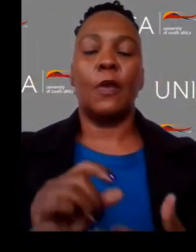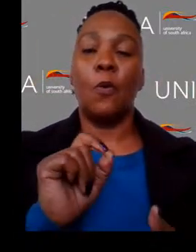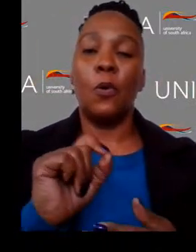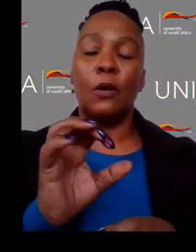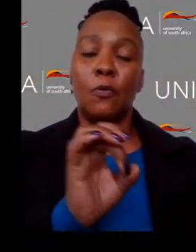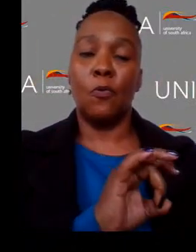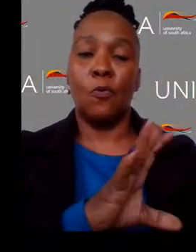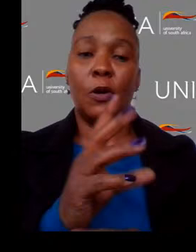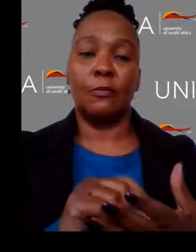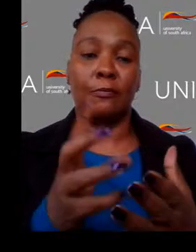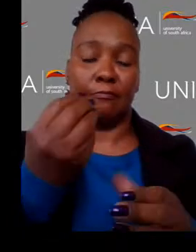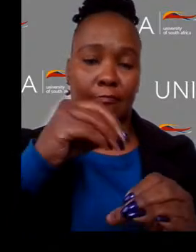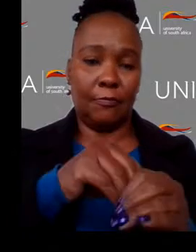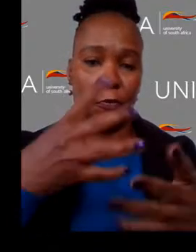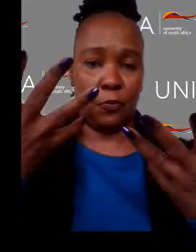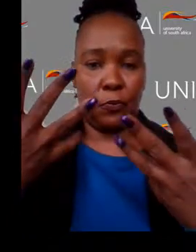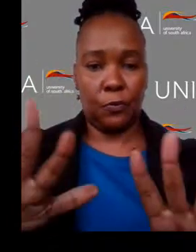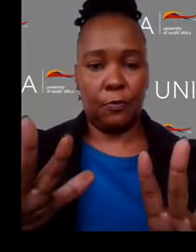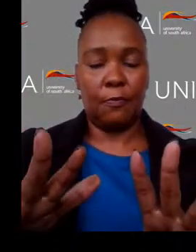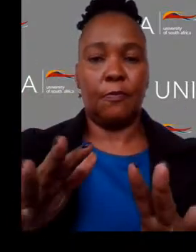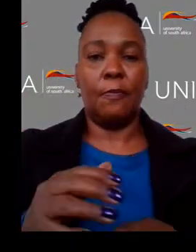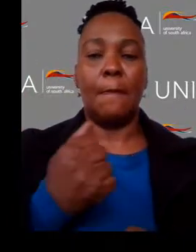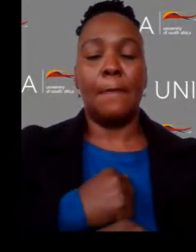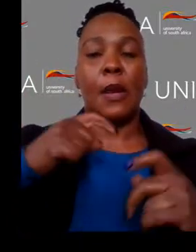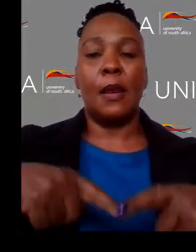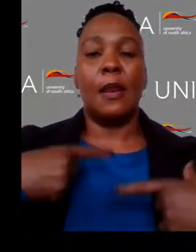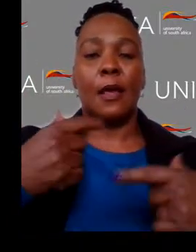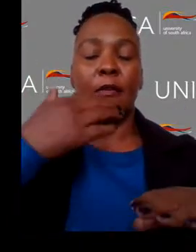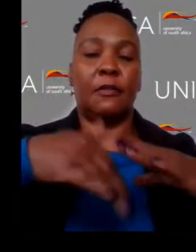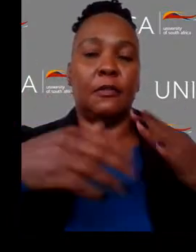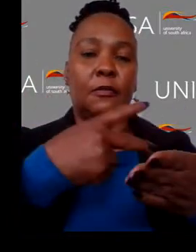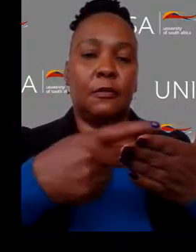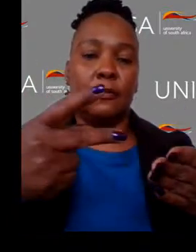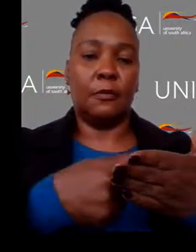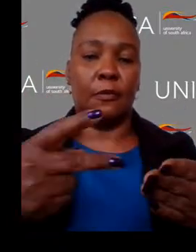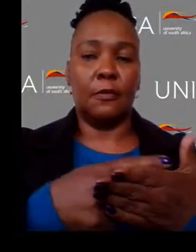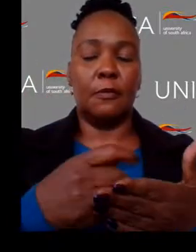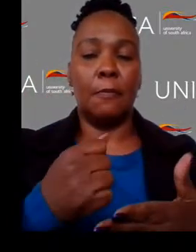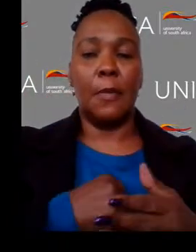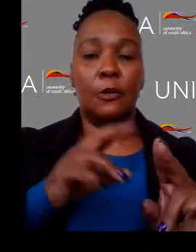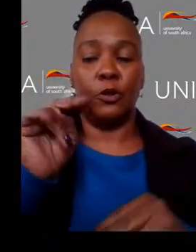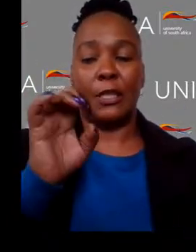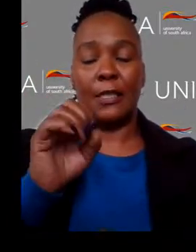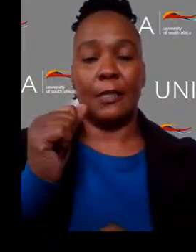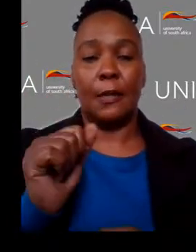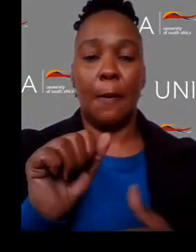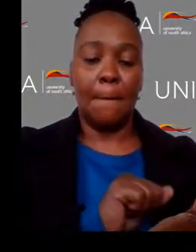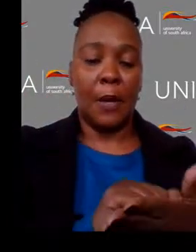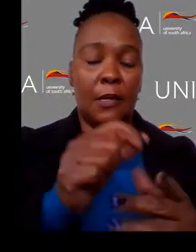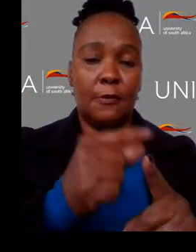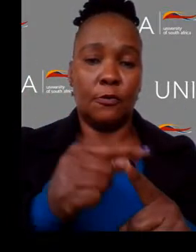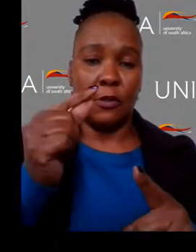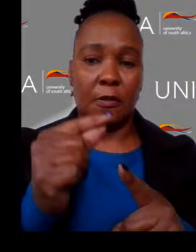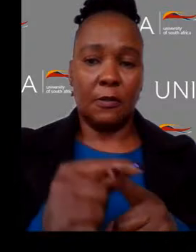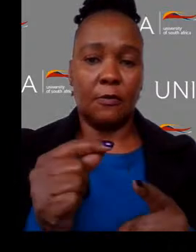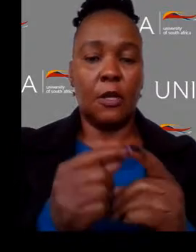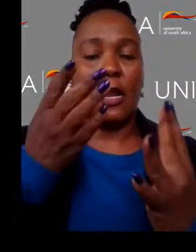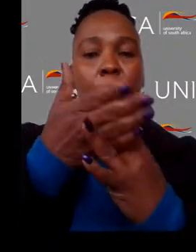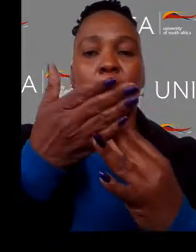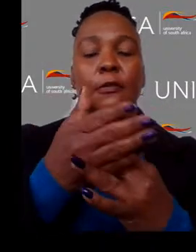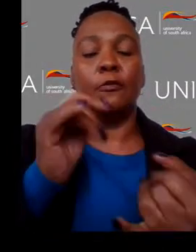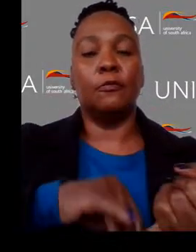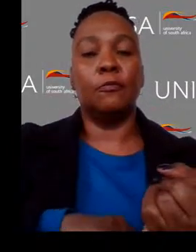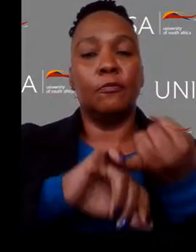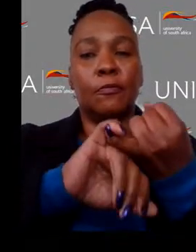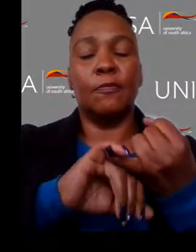you sign in with your MyLife email address, myUNISA password, and you will have access to the modules you have